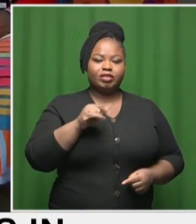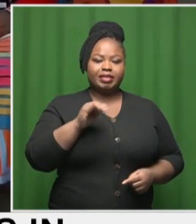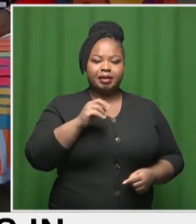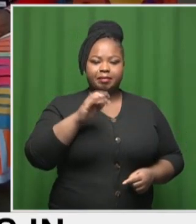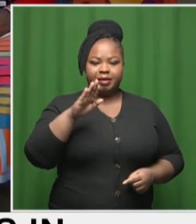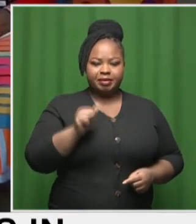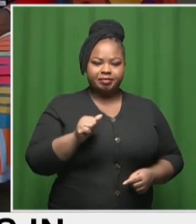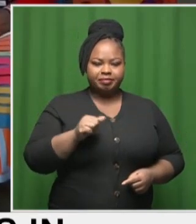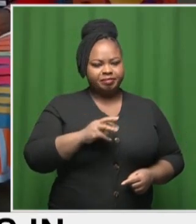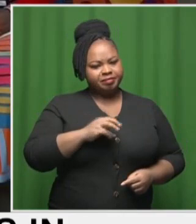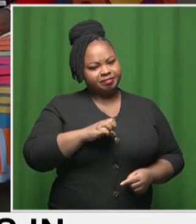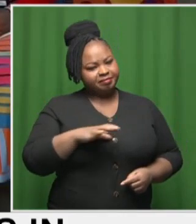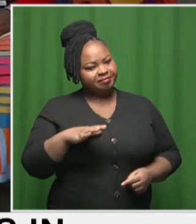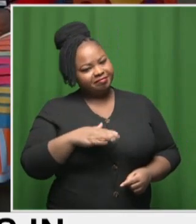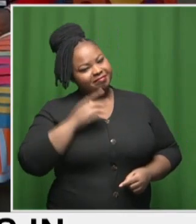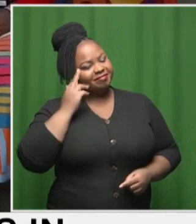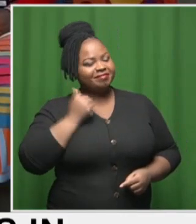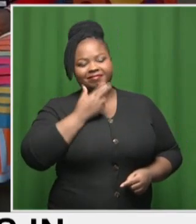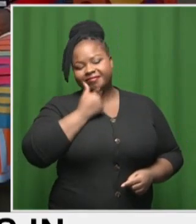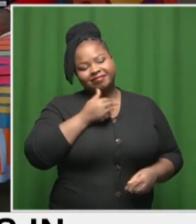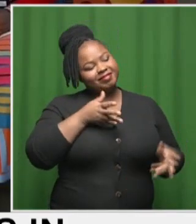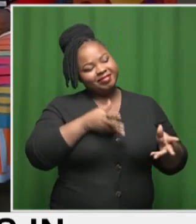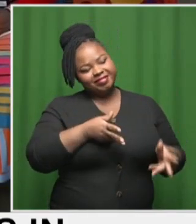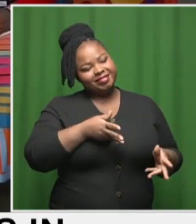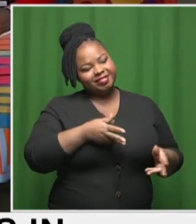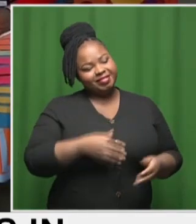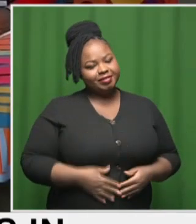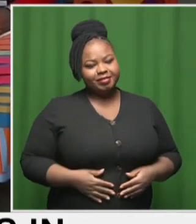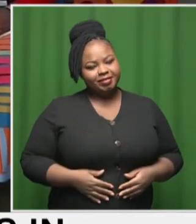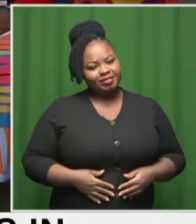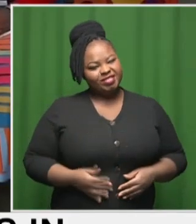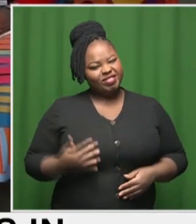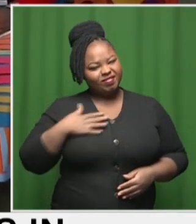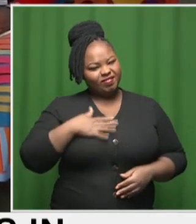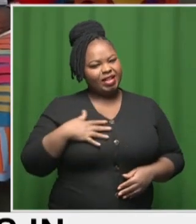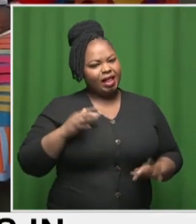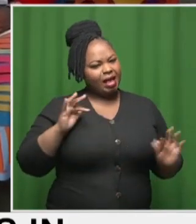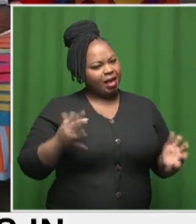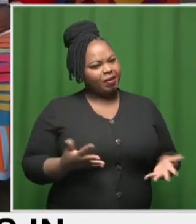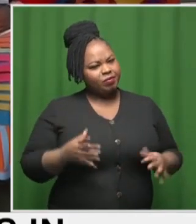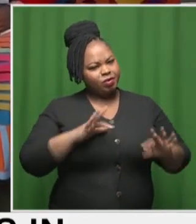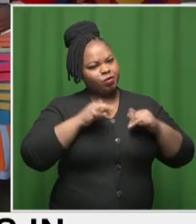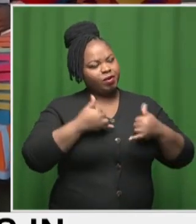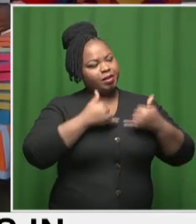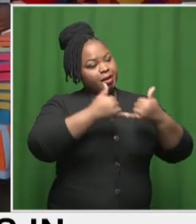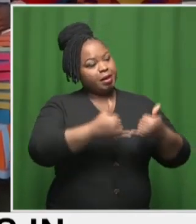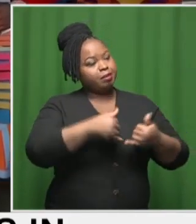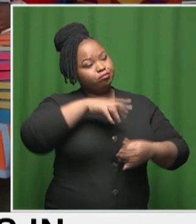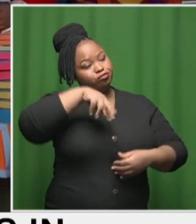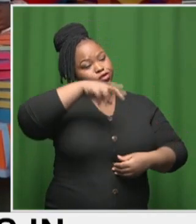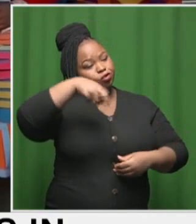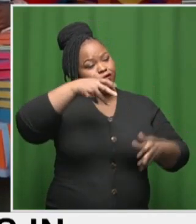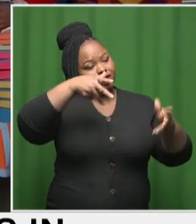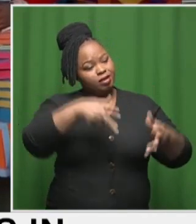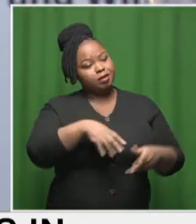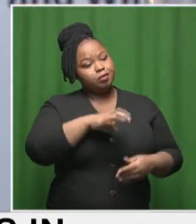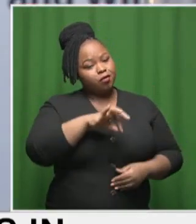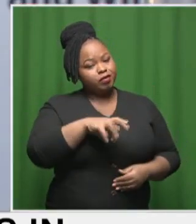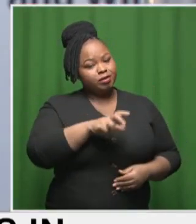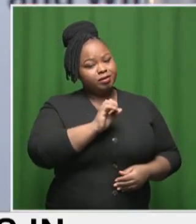Kontisiwe. MEC, so nice to be here. And what's it like for you having the World Cup Trophy tour here in your province